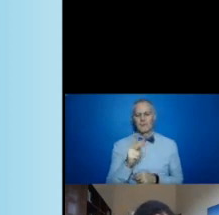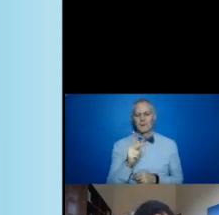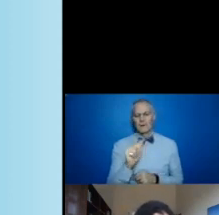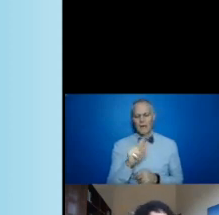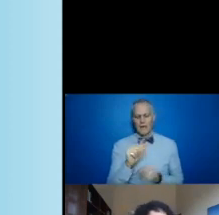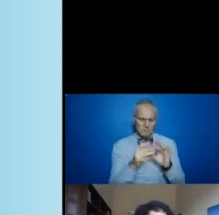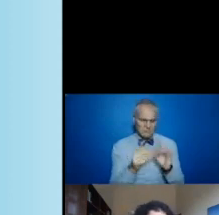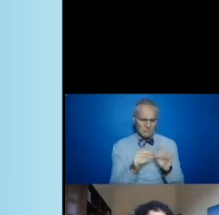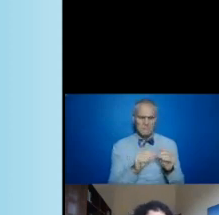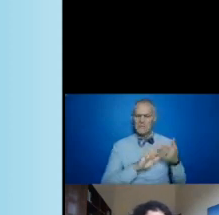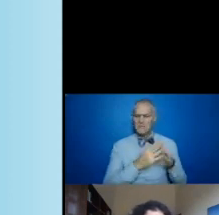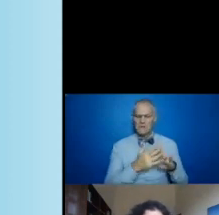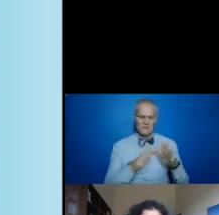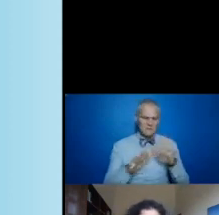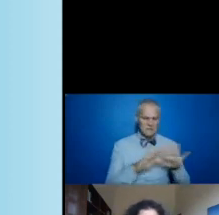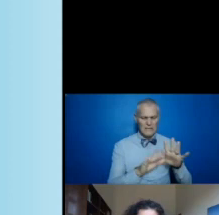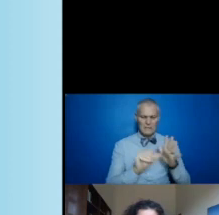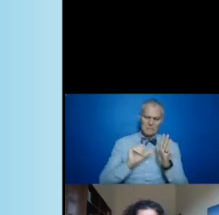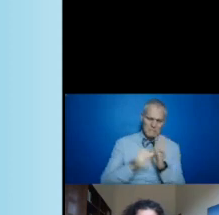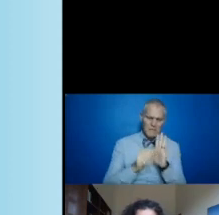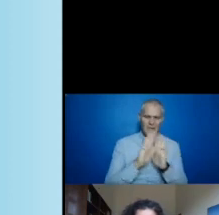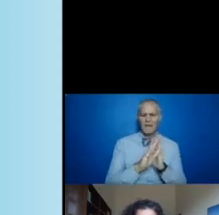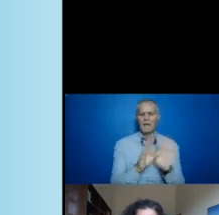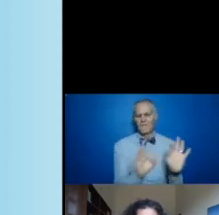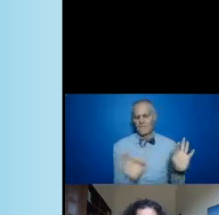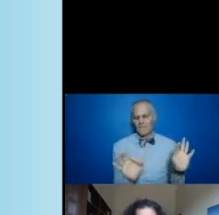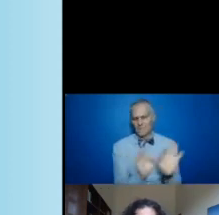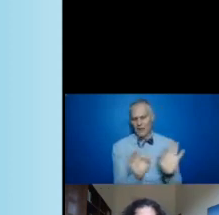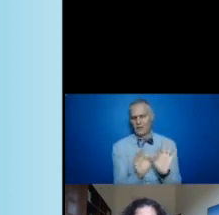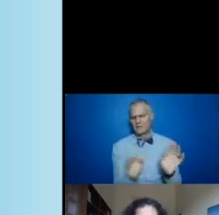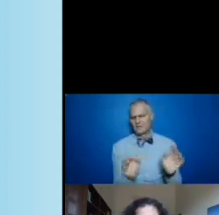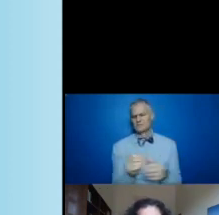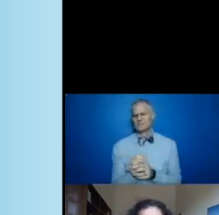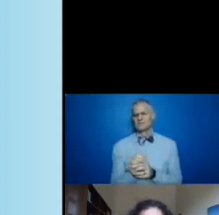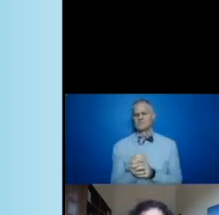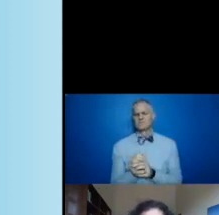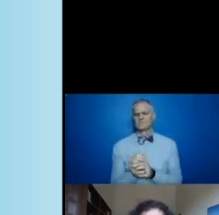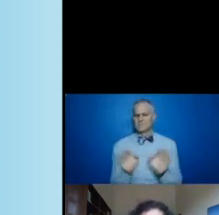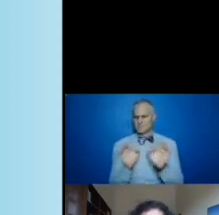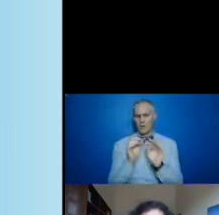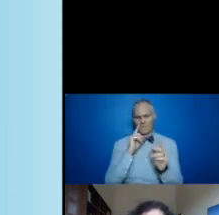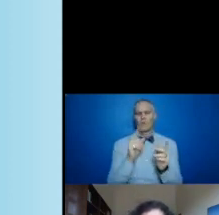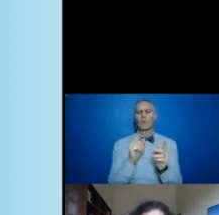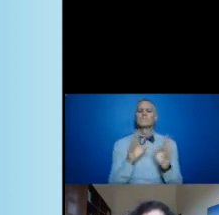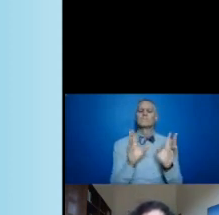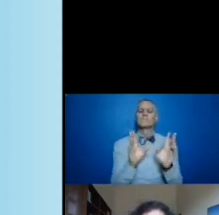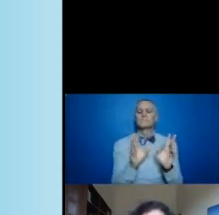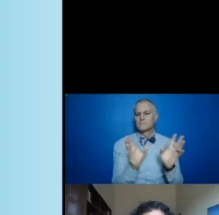and emphasize their values, which is an important part of transformative community conferencing. But it's not